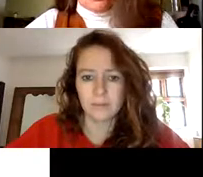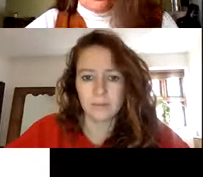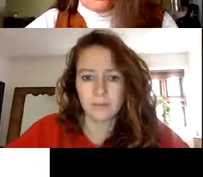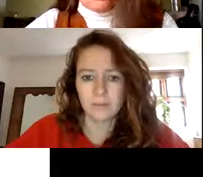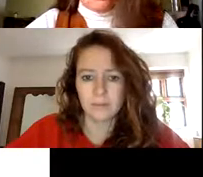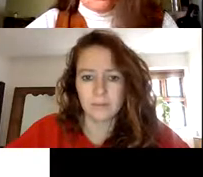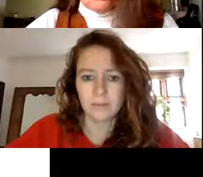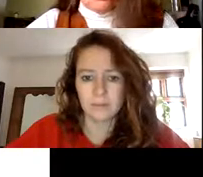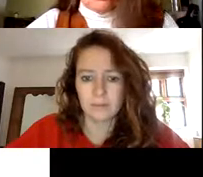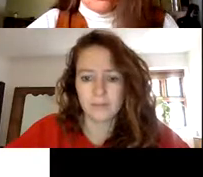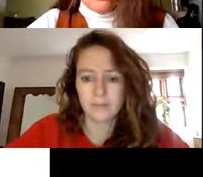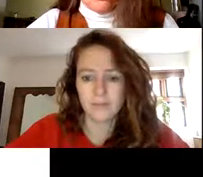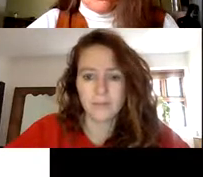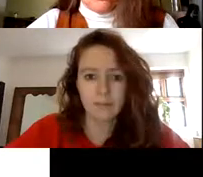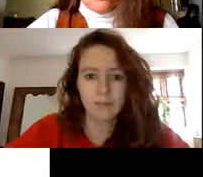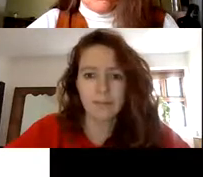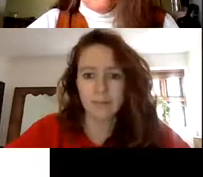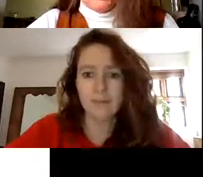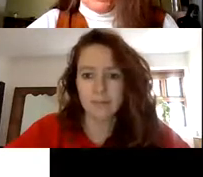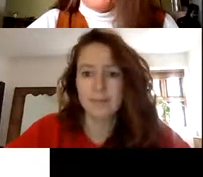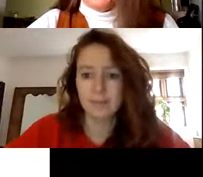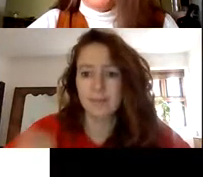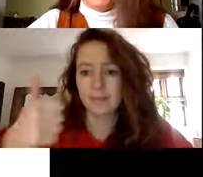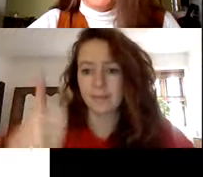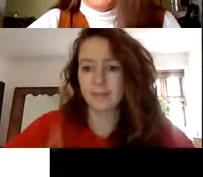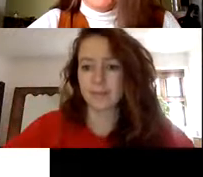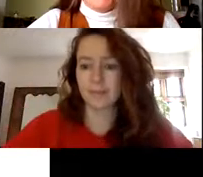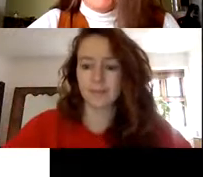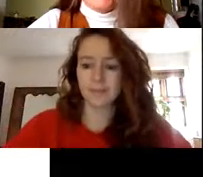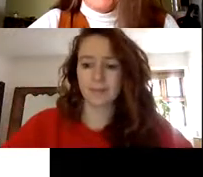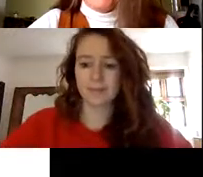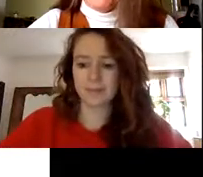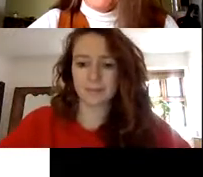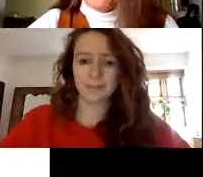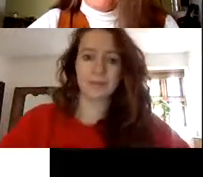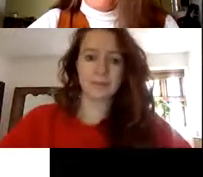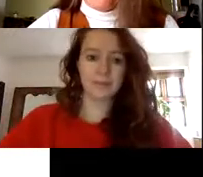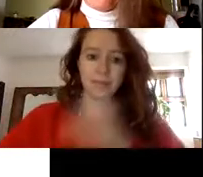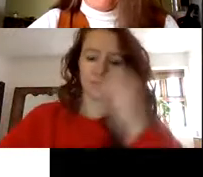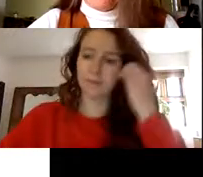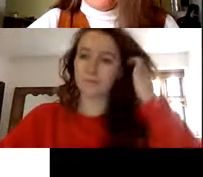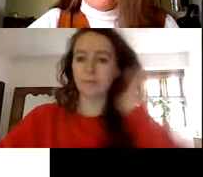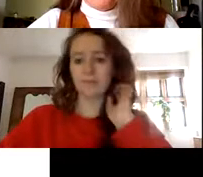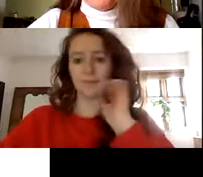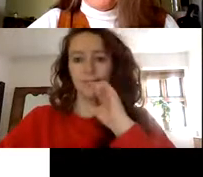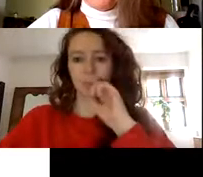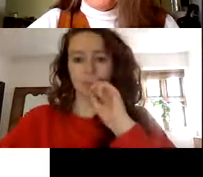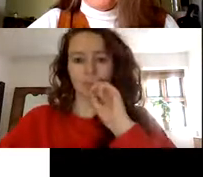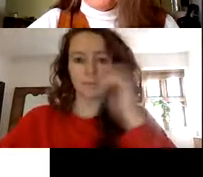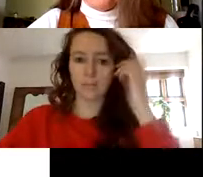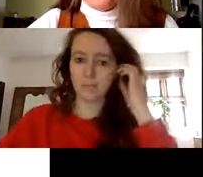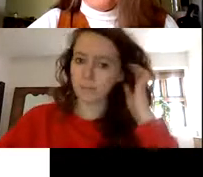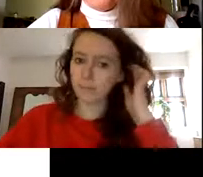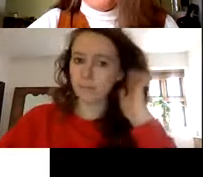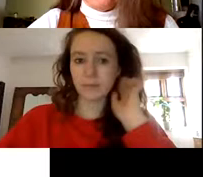Can everyone see that? Great. So just to give you a bit of